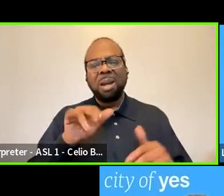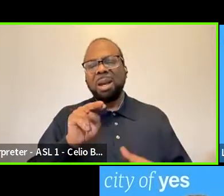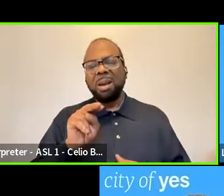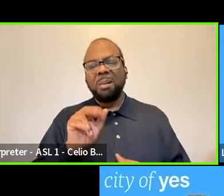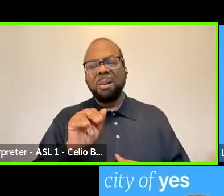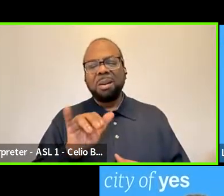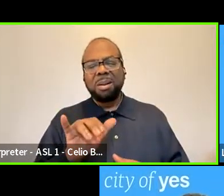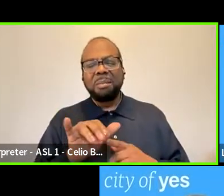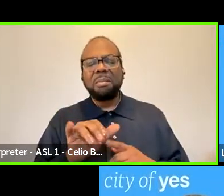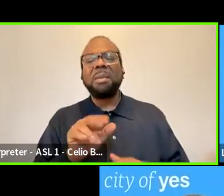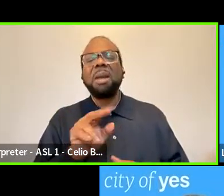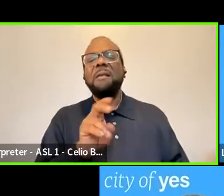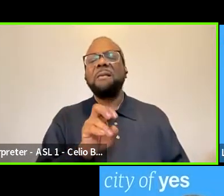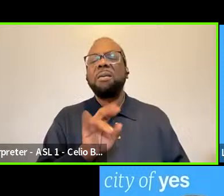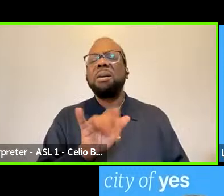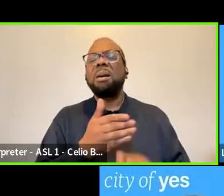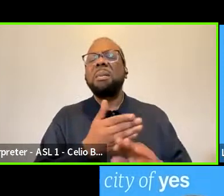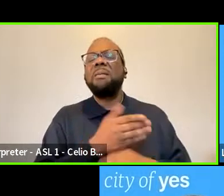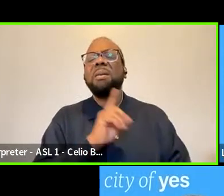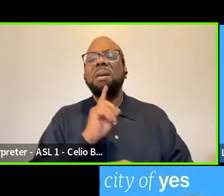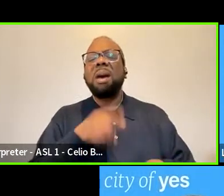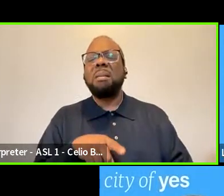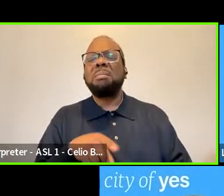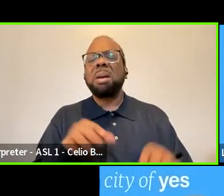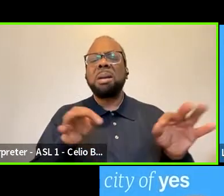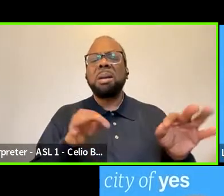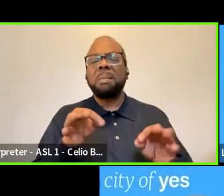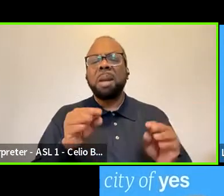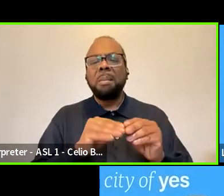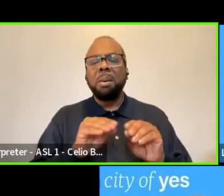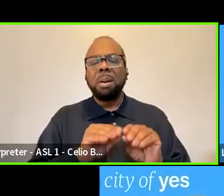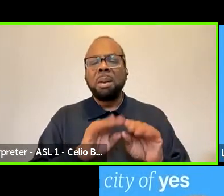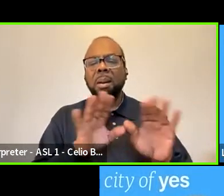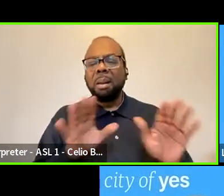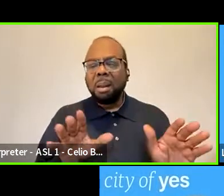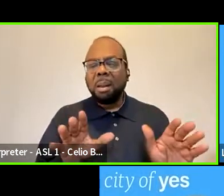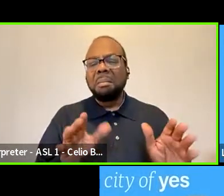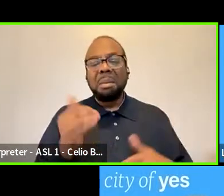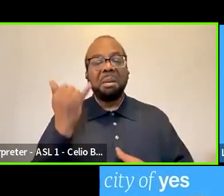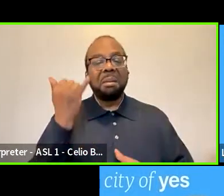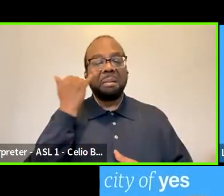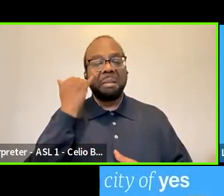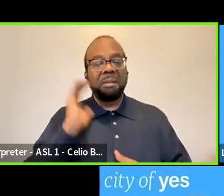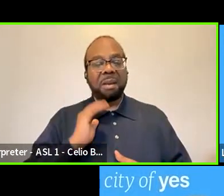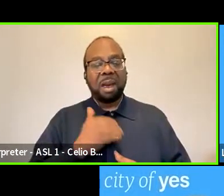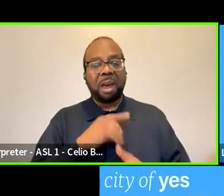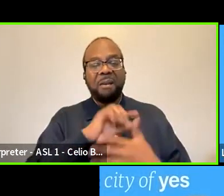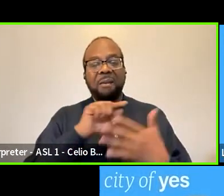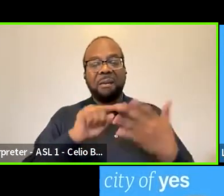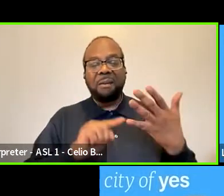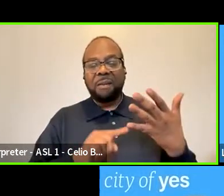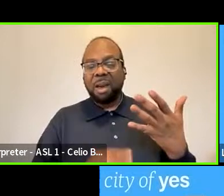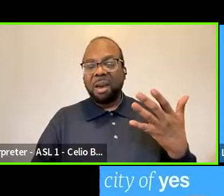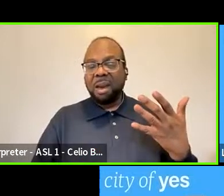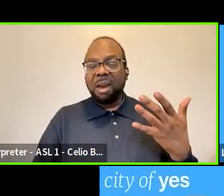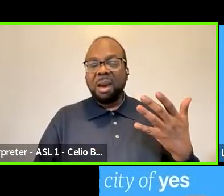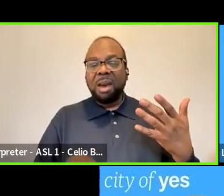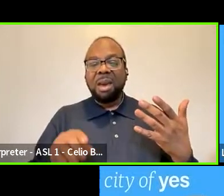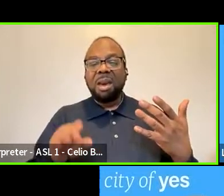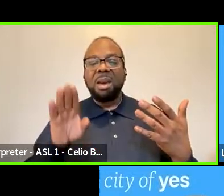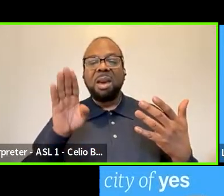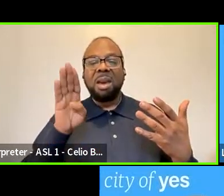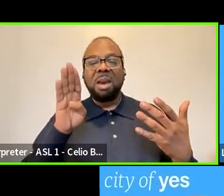Veronica, before you answer this question too can you just clarify that if R5 actually is brownstone Brooklyn